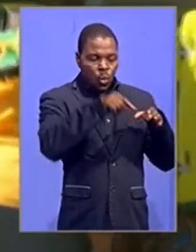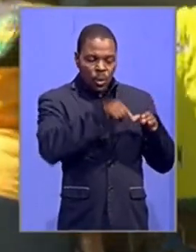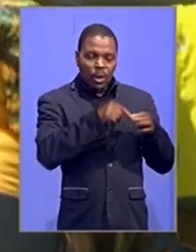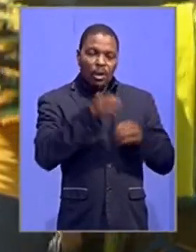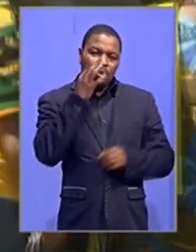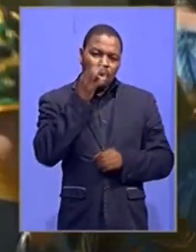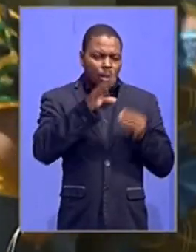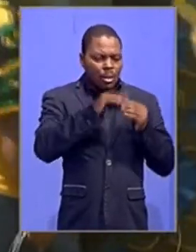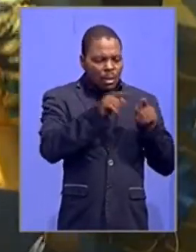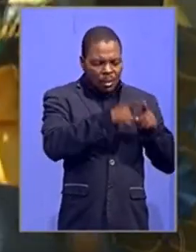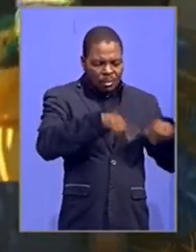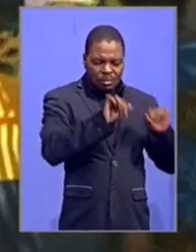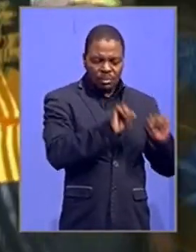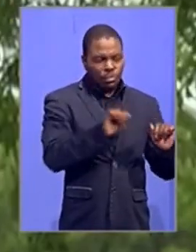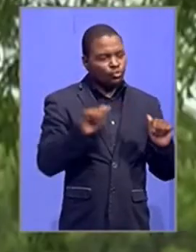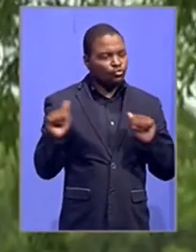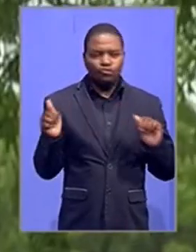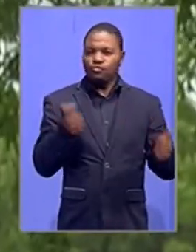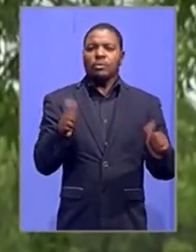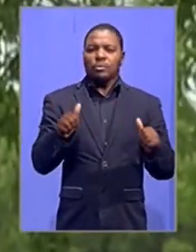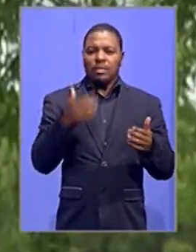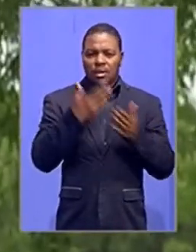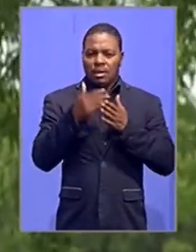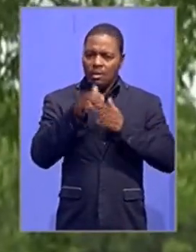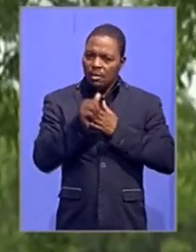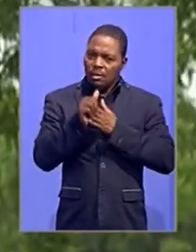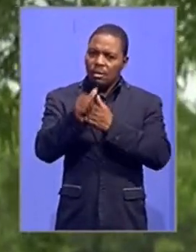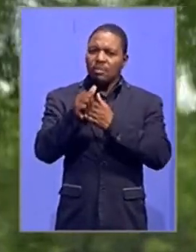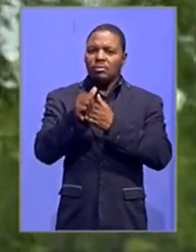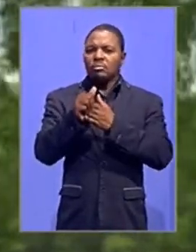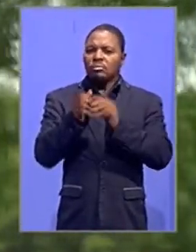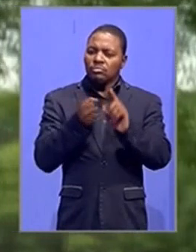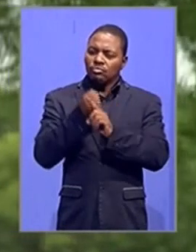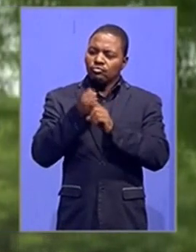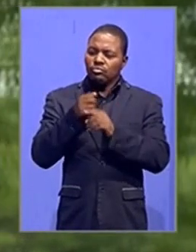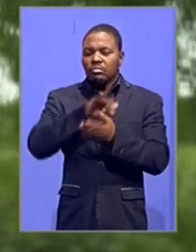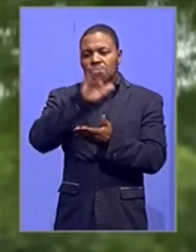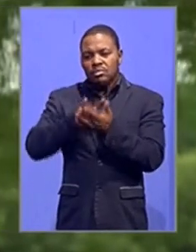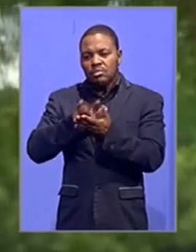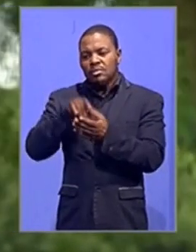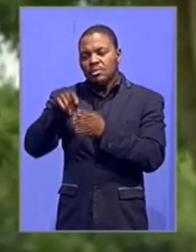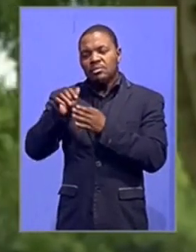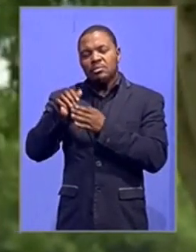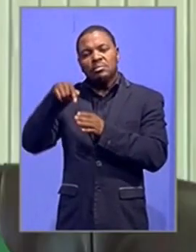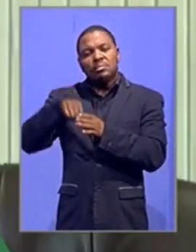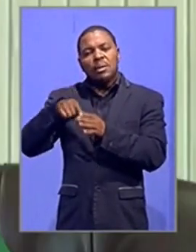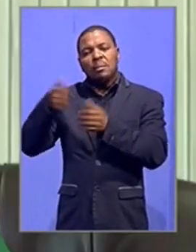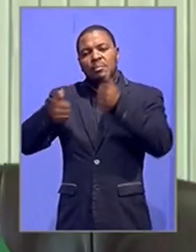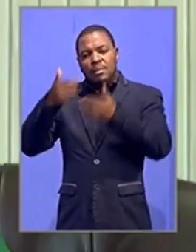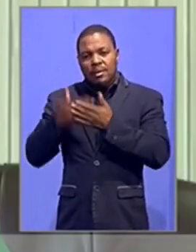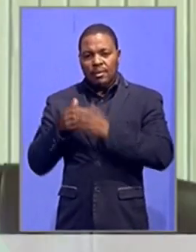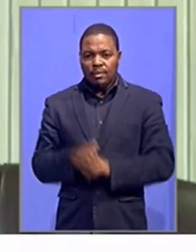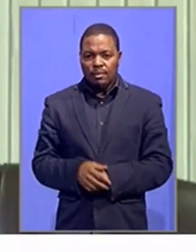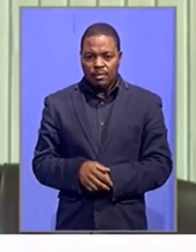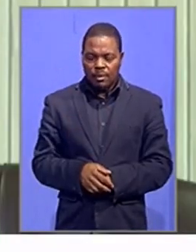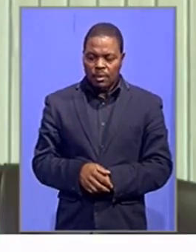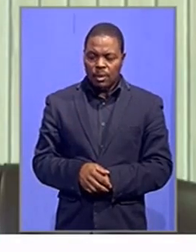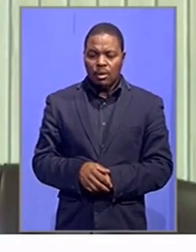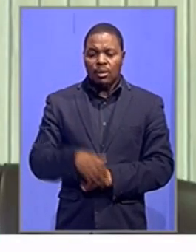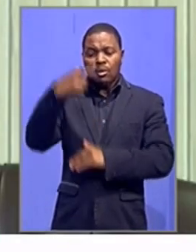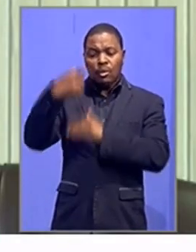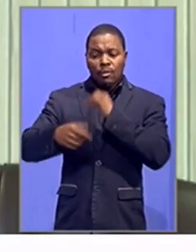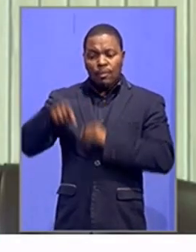a bone a le malalalaotswe go ka etelela maemo a kwa godingwana mo lekokong. conference e dule mme mo conferenceng ya teng ha re